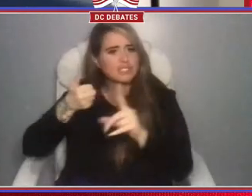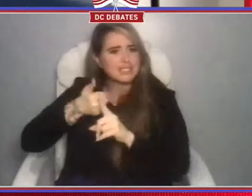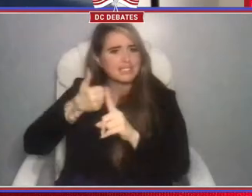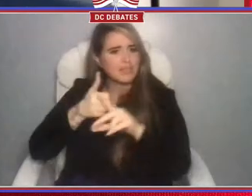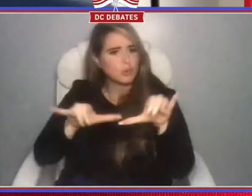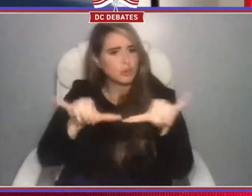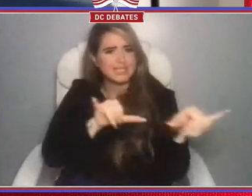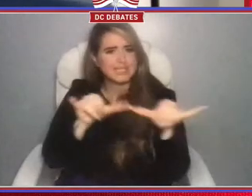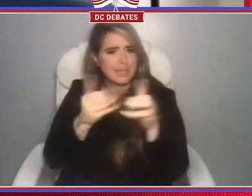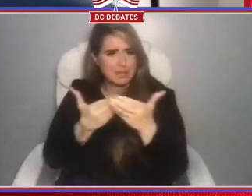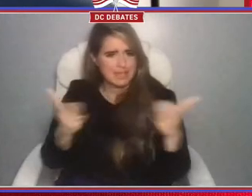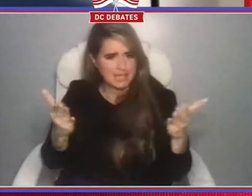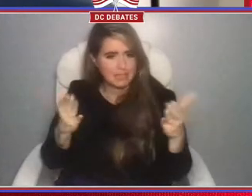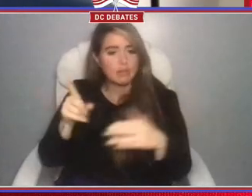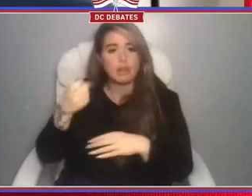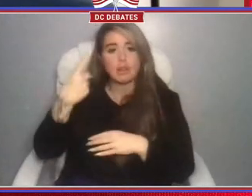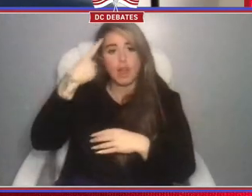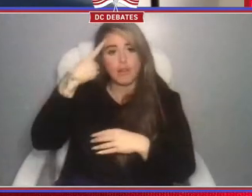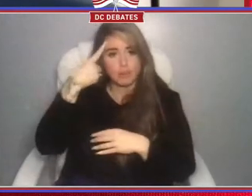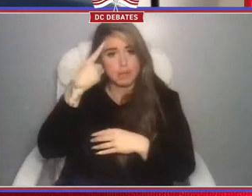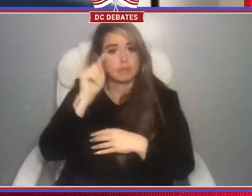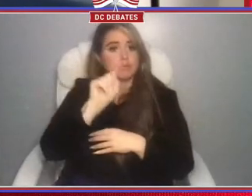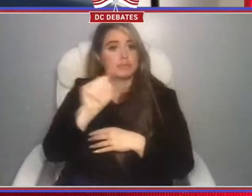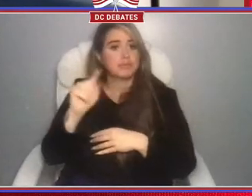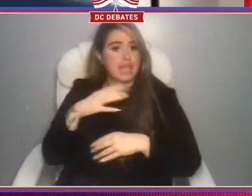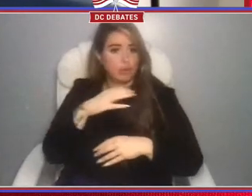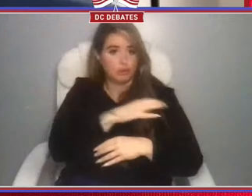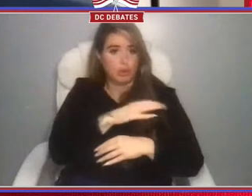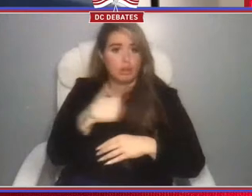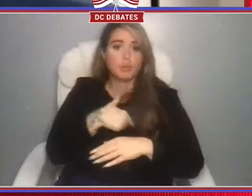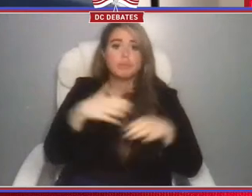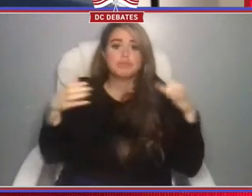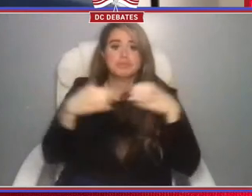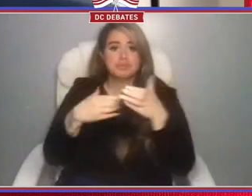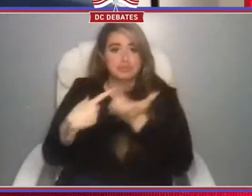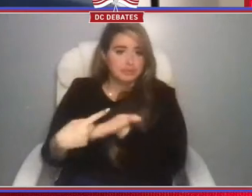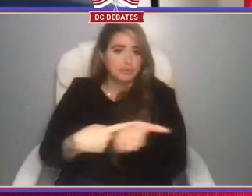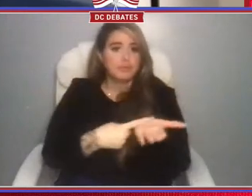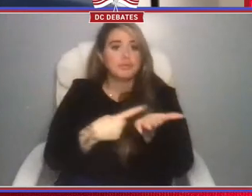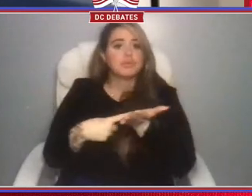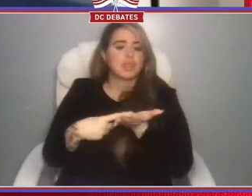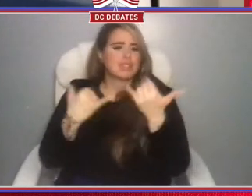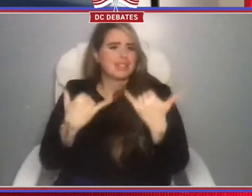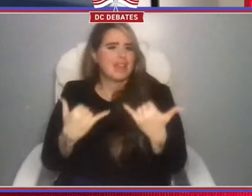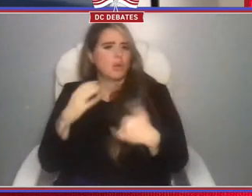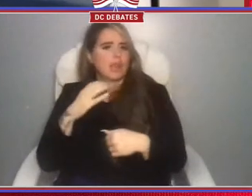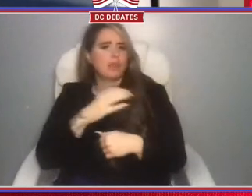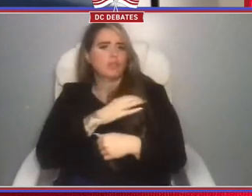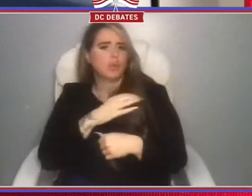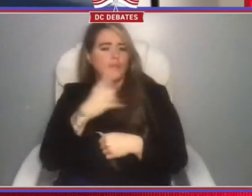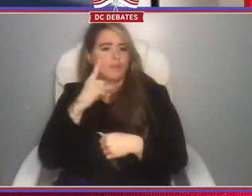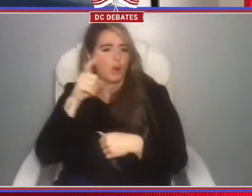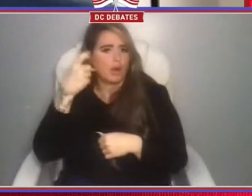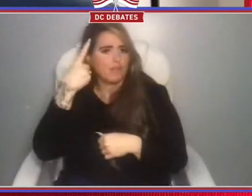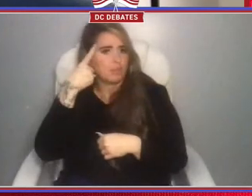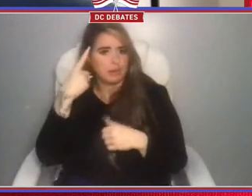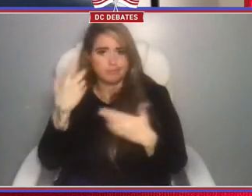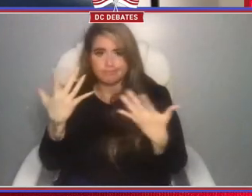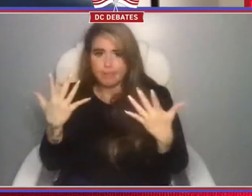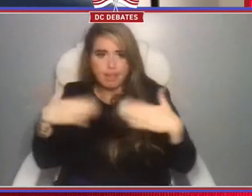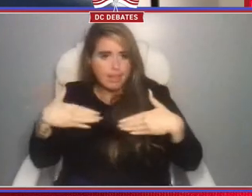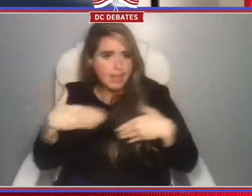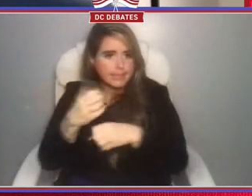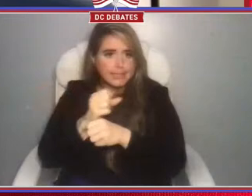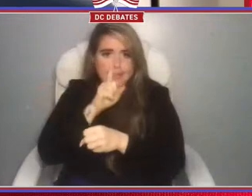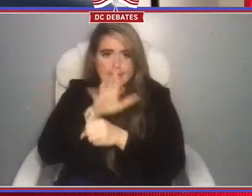of Governments. And so far, the Council of Governments has been unable to get a regional commitment.